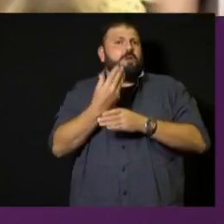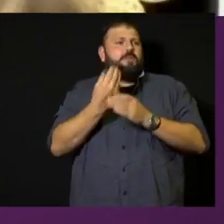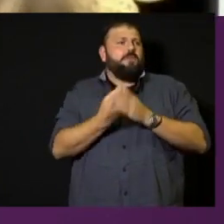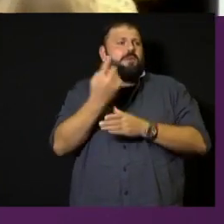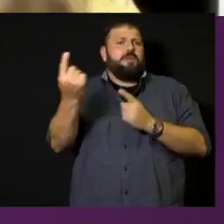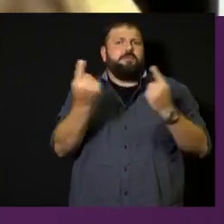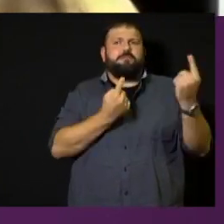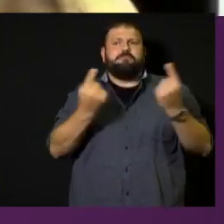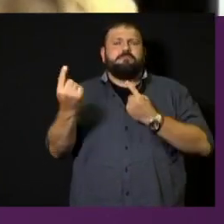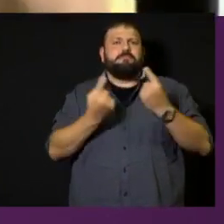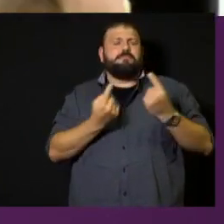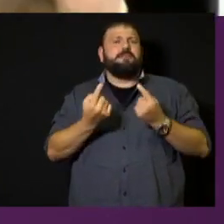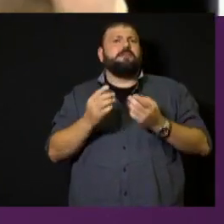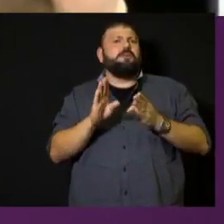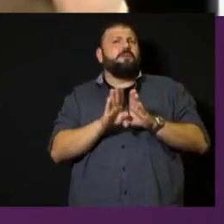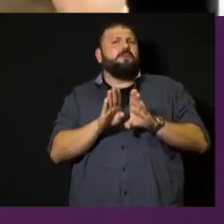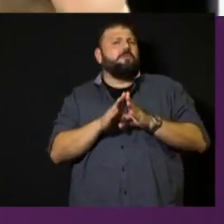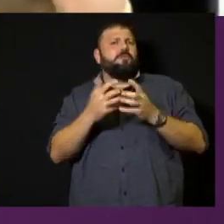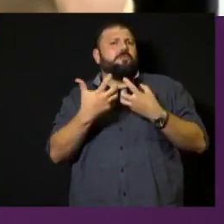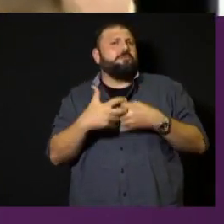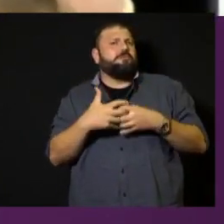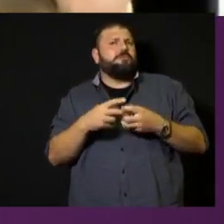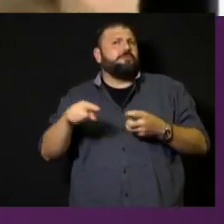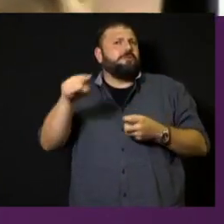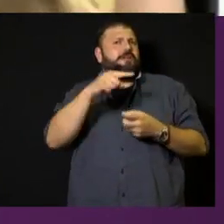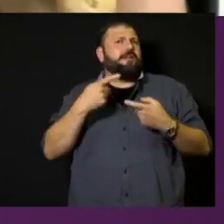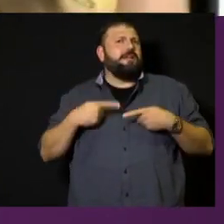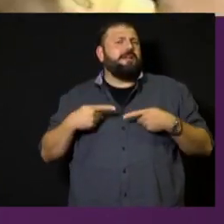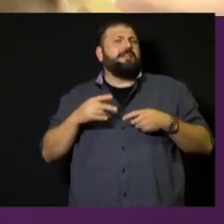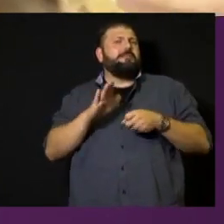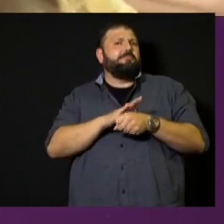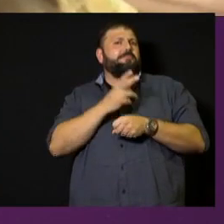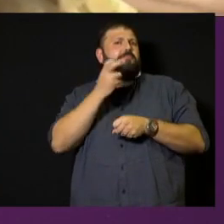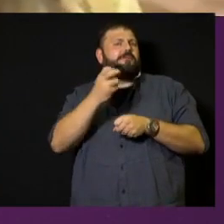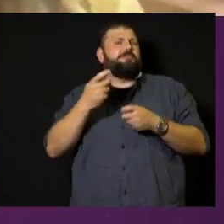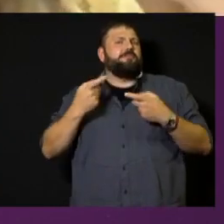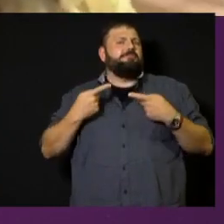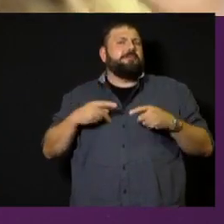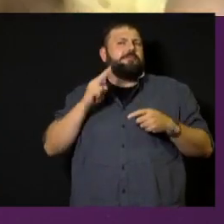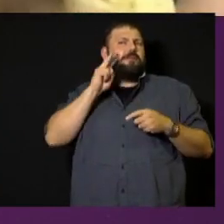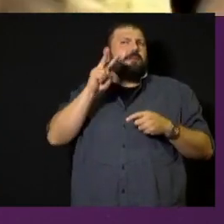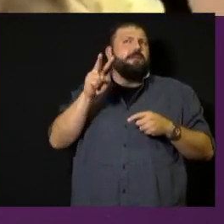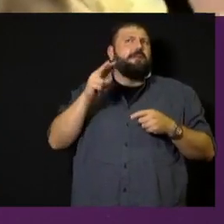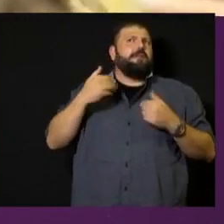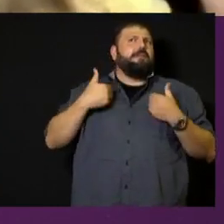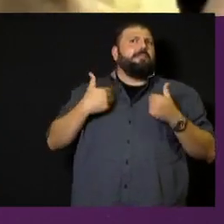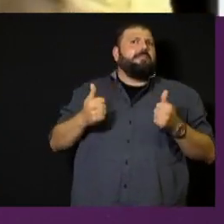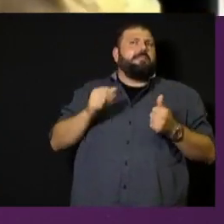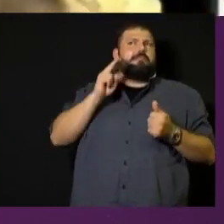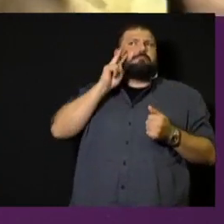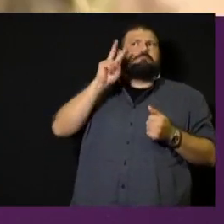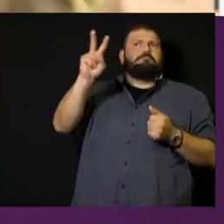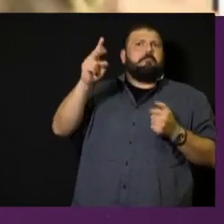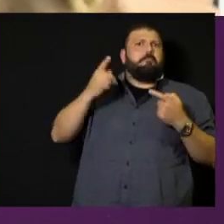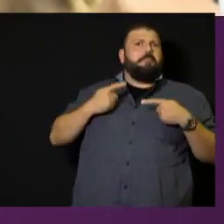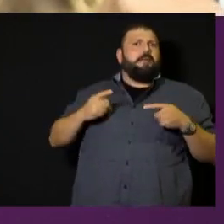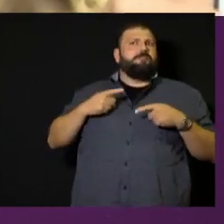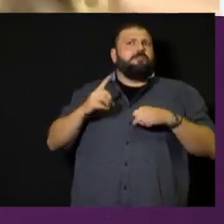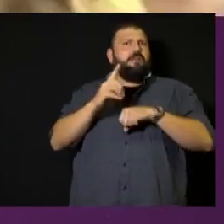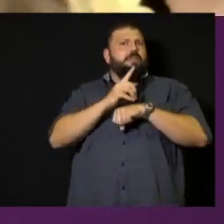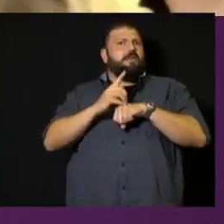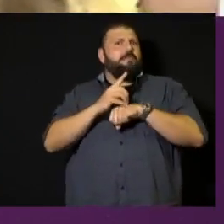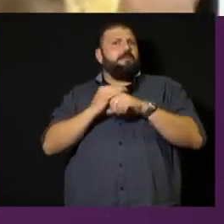this compensation work or plan works, well, diamond is the answer or